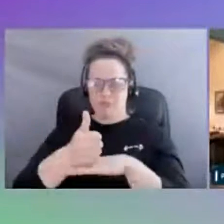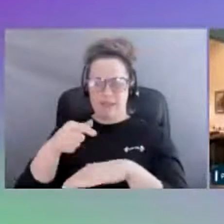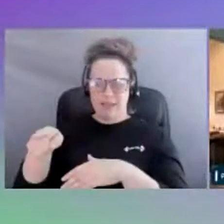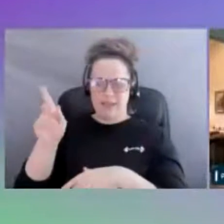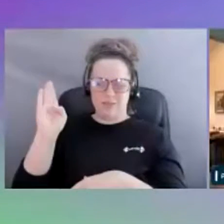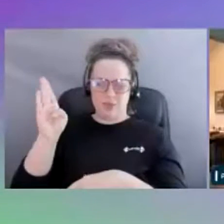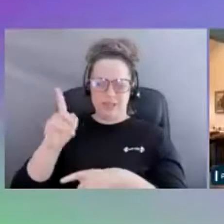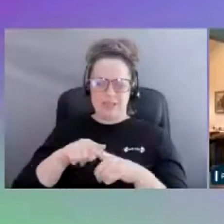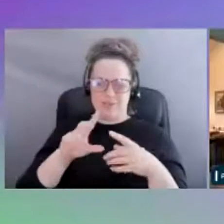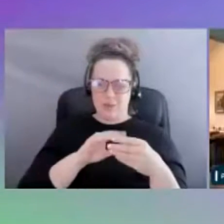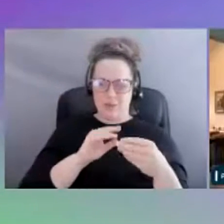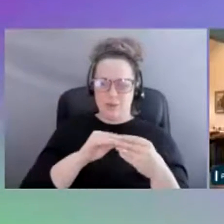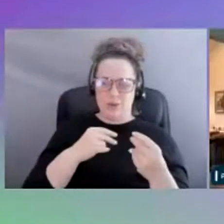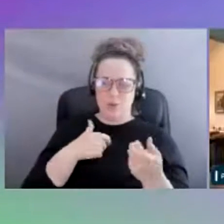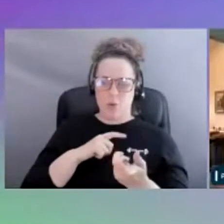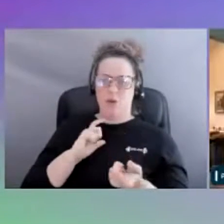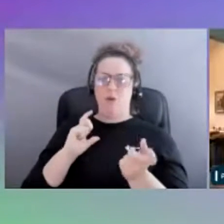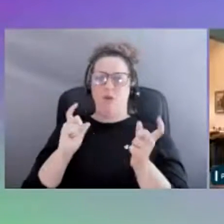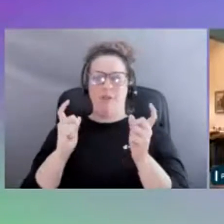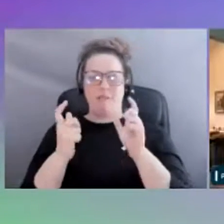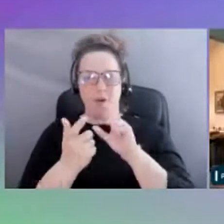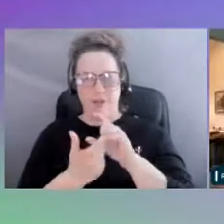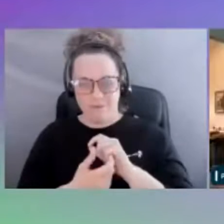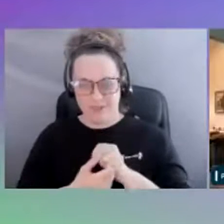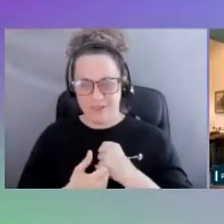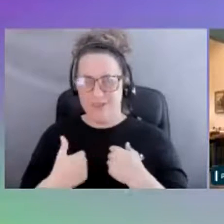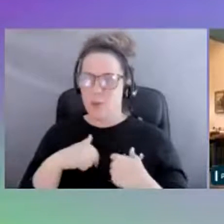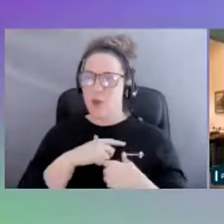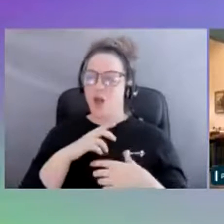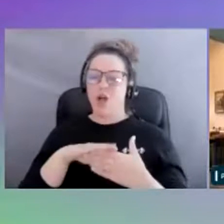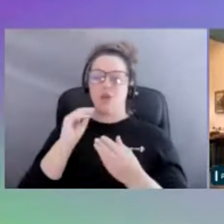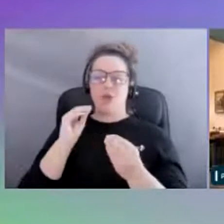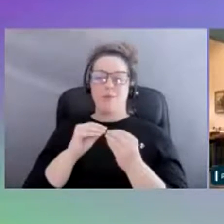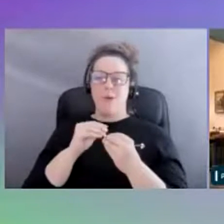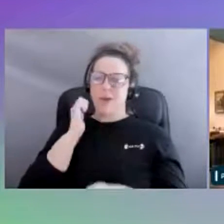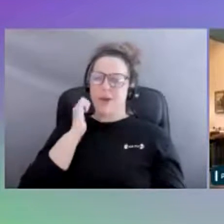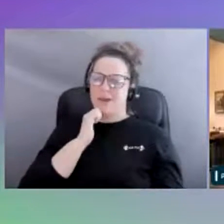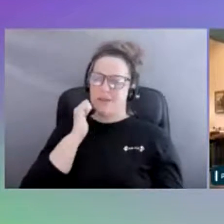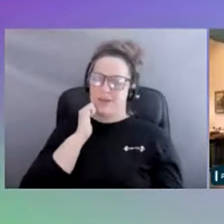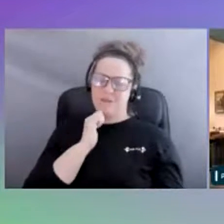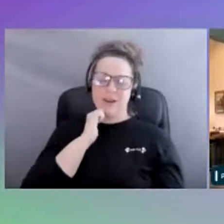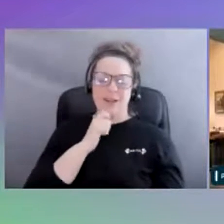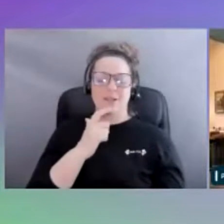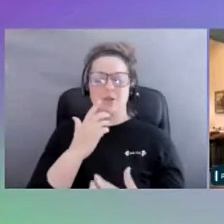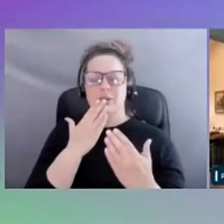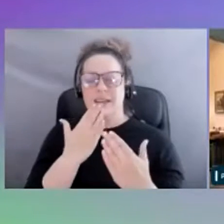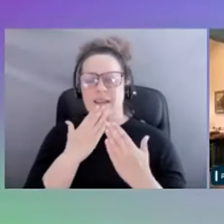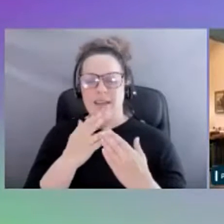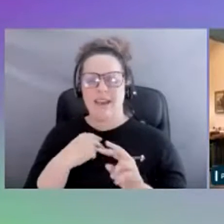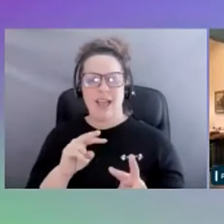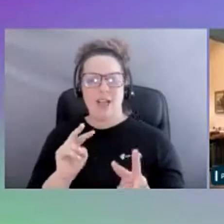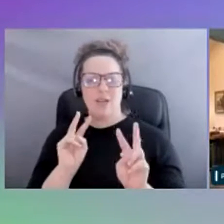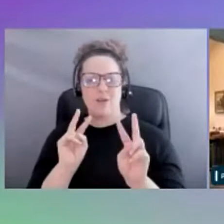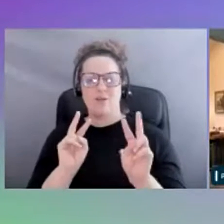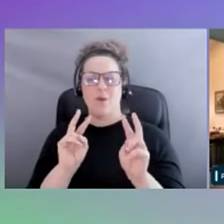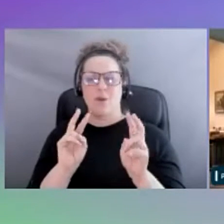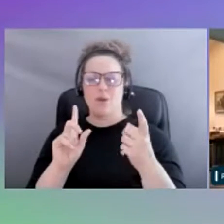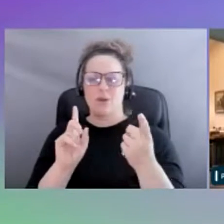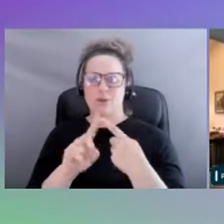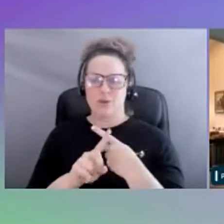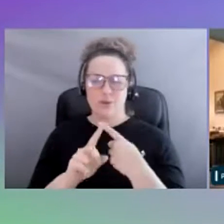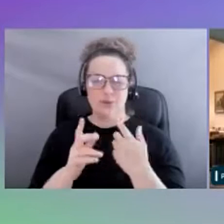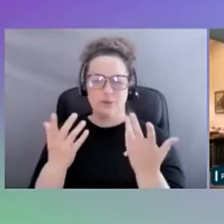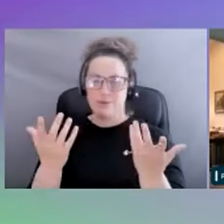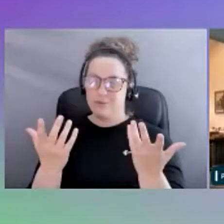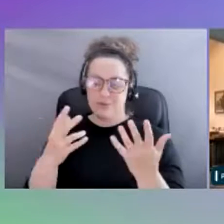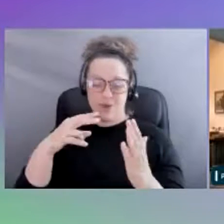stories. So we all evolve and we all learn more each and every day. So thank you. And I look forward to